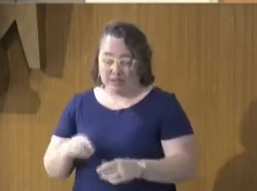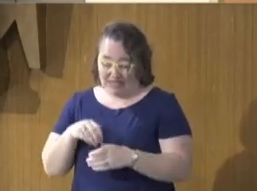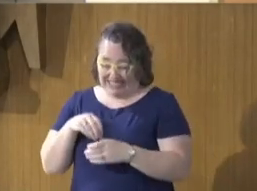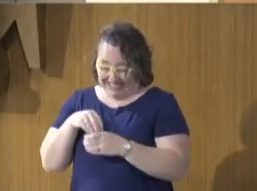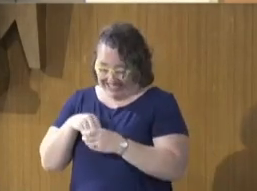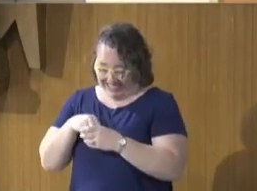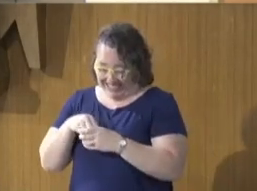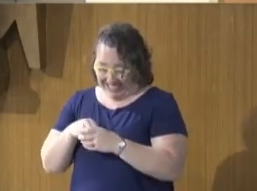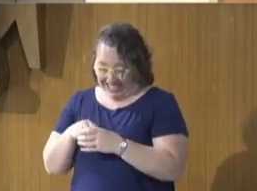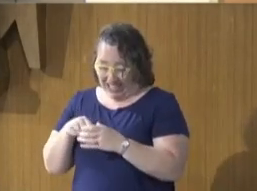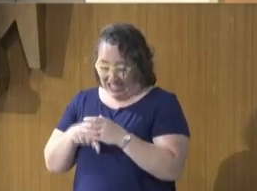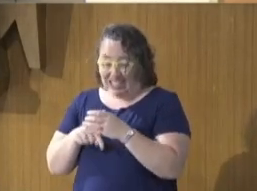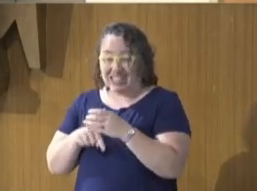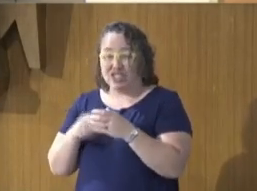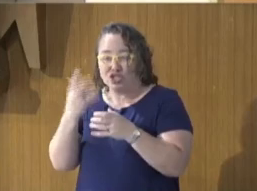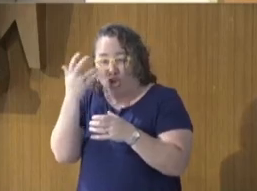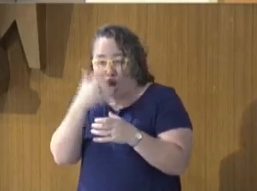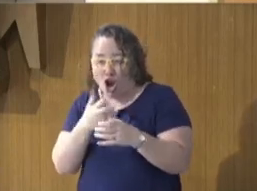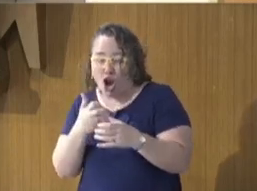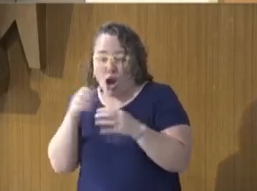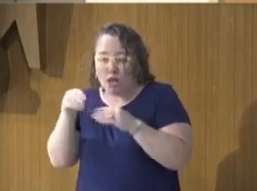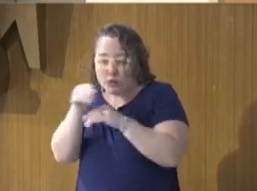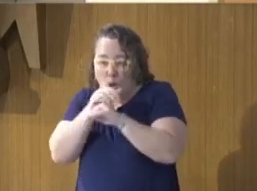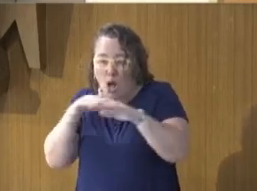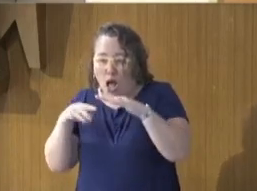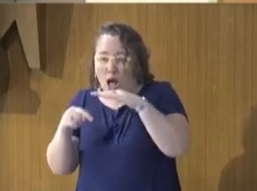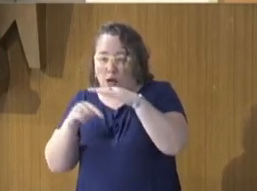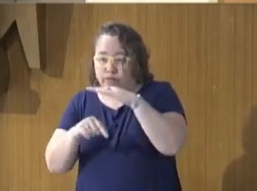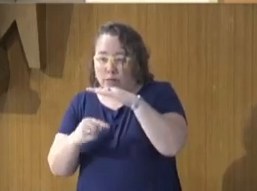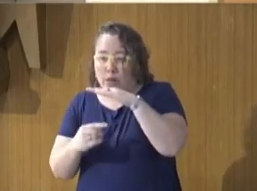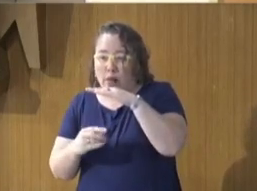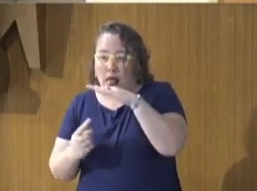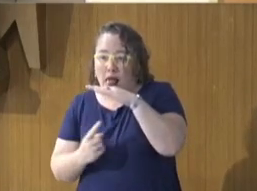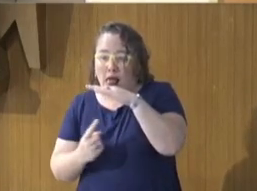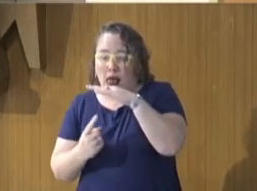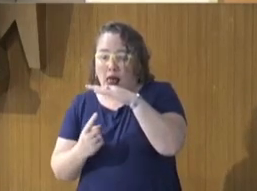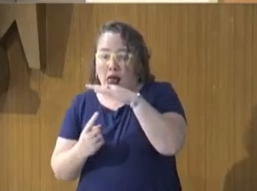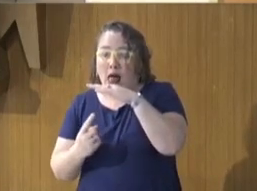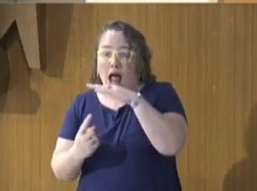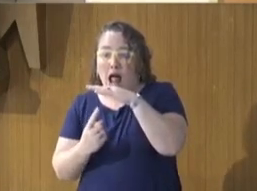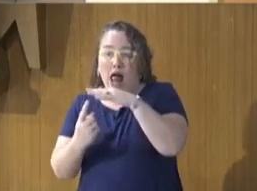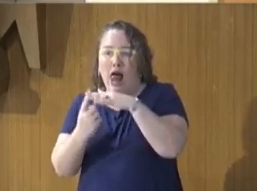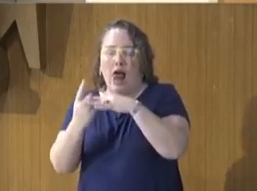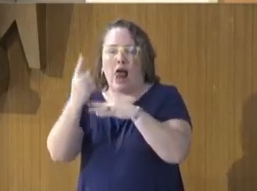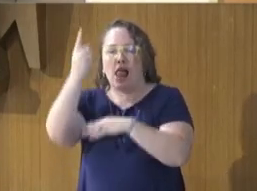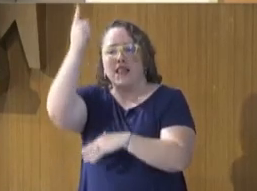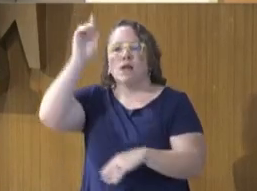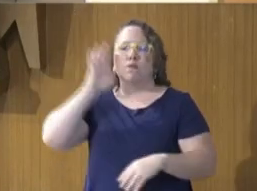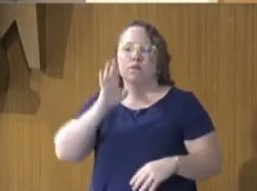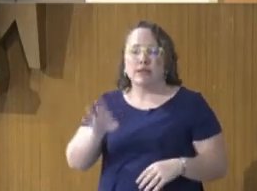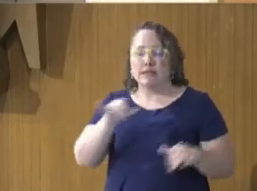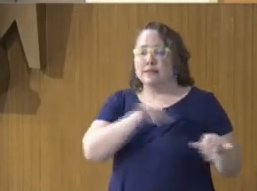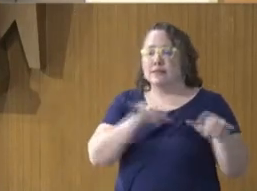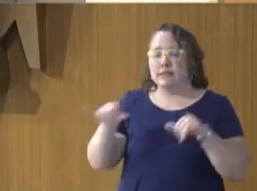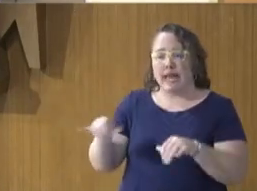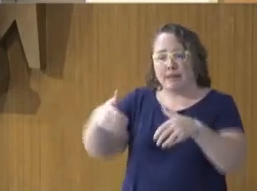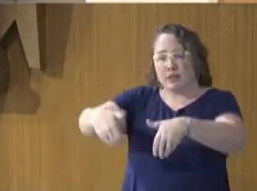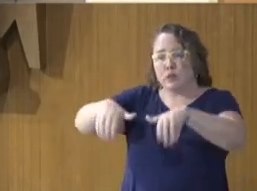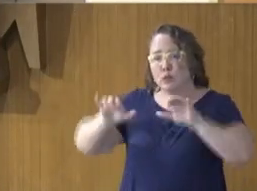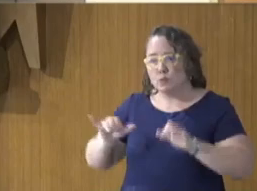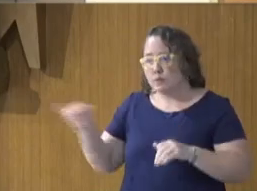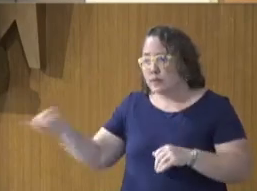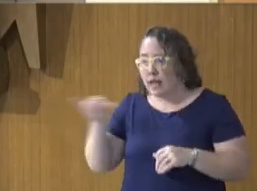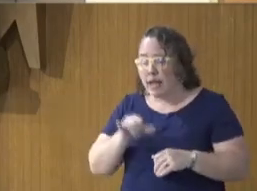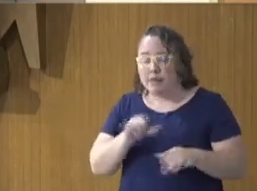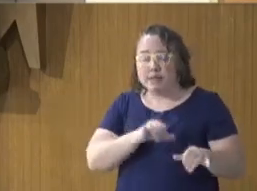This is the story of resurrection. New life begins in the tomb, in the darkness, in the midst of hopelessness. And so like a